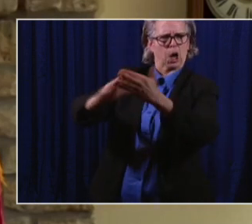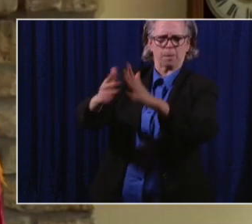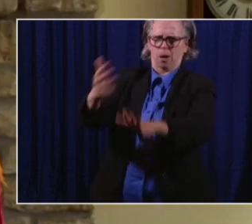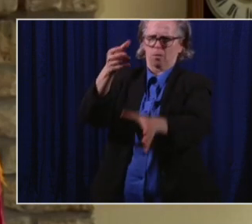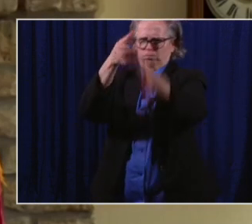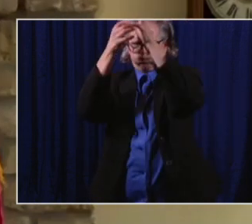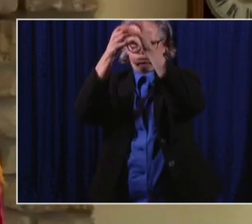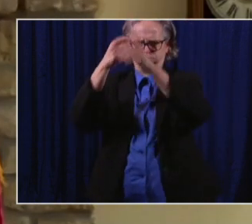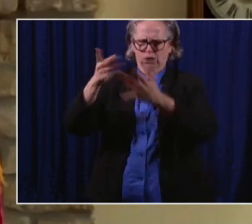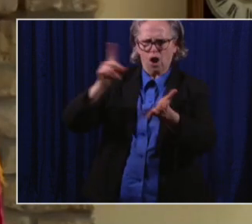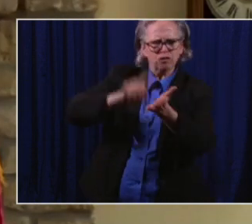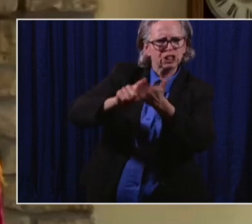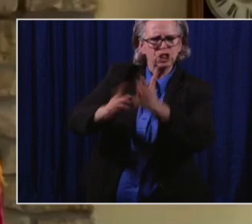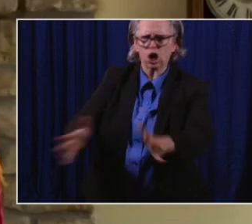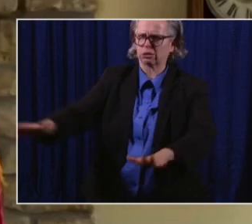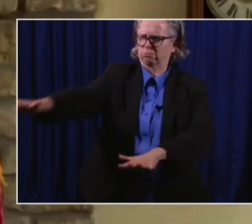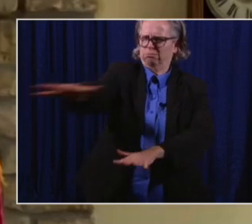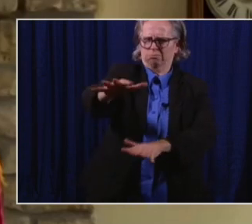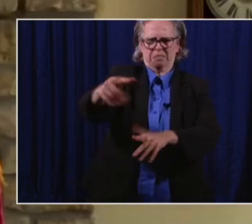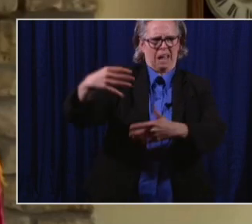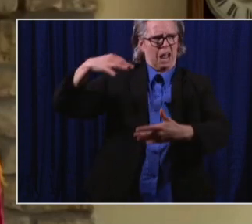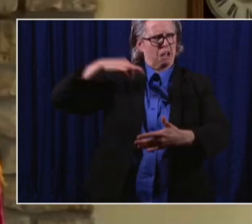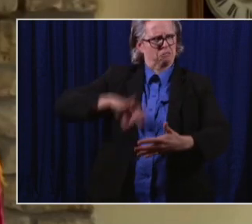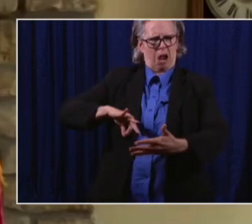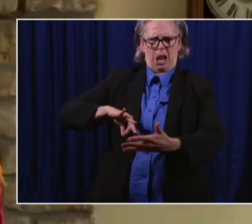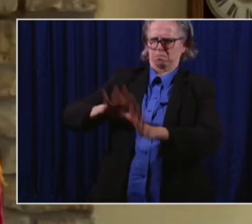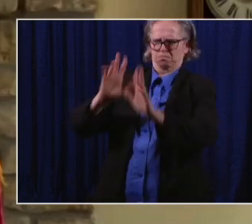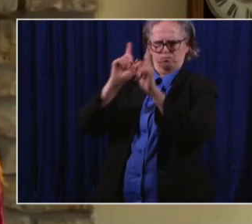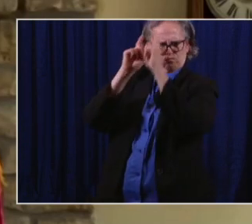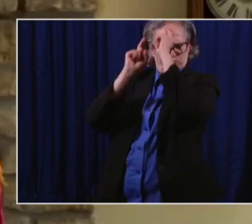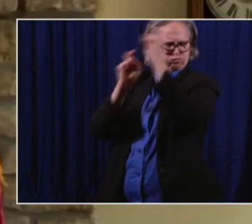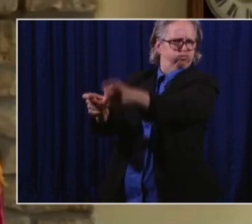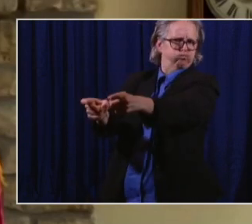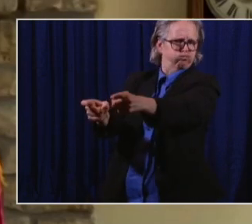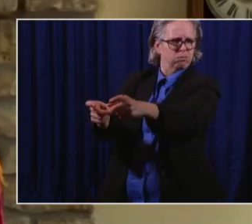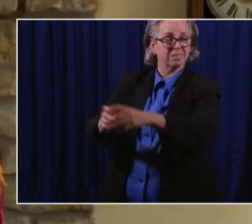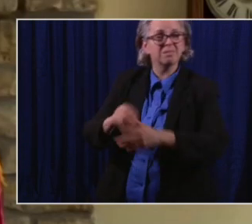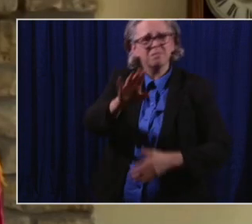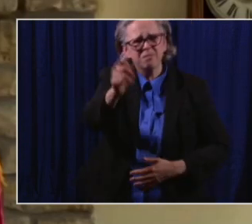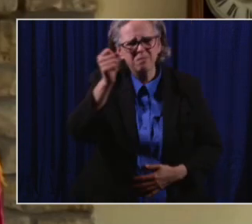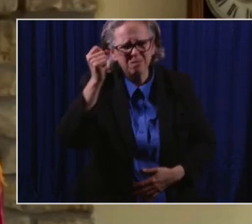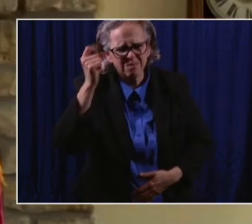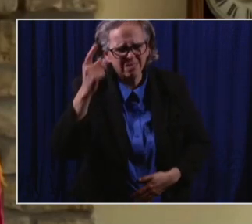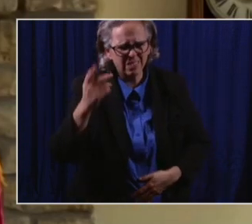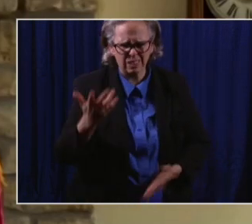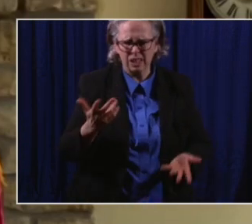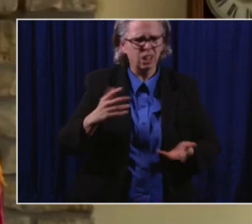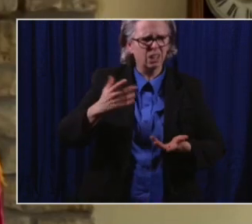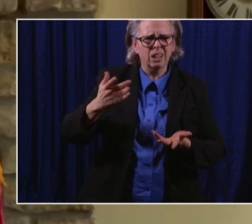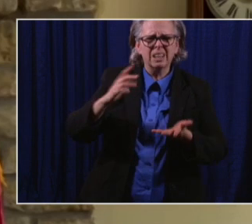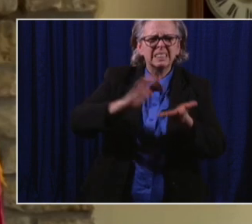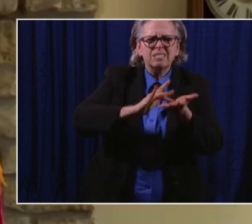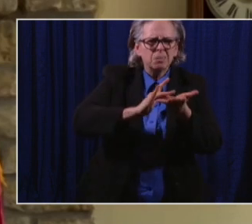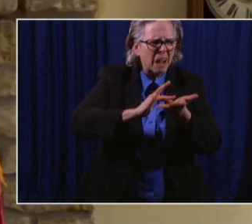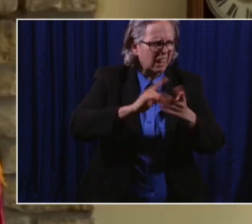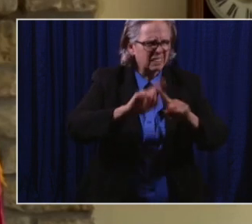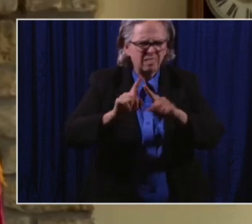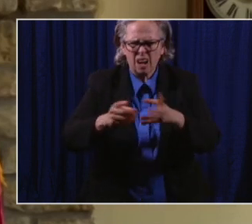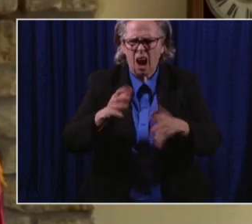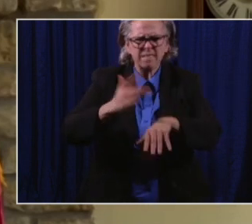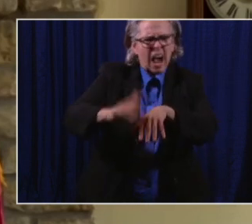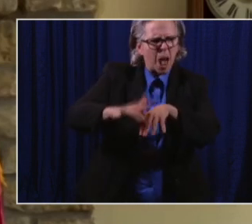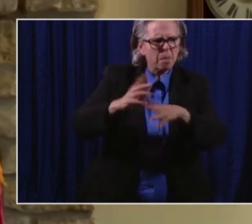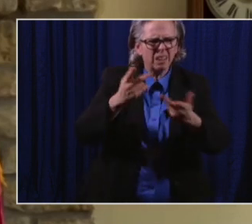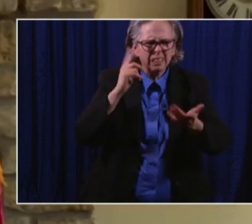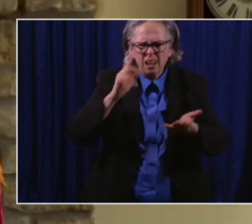have done. So when we're talking about getting drugs, more drugs to individuals, more therapeutic, more ability to deal